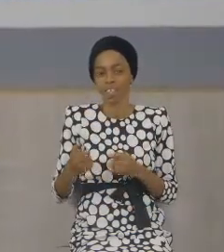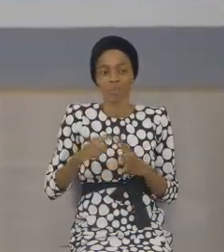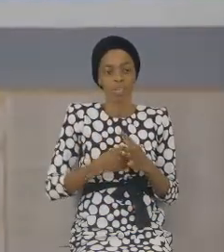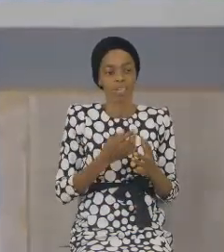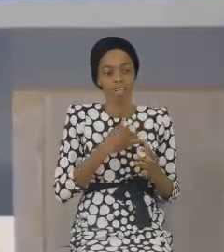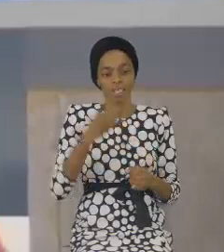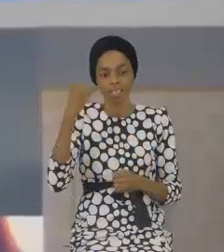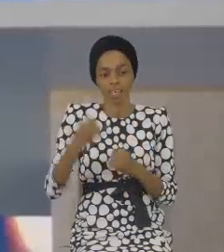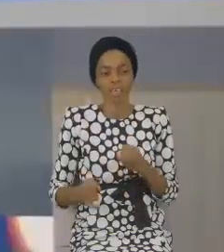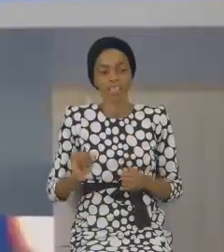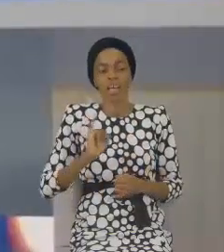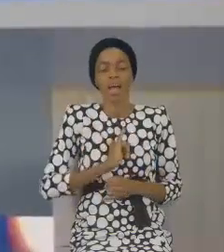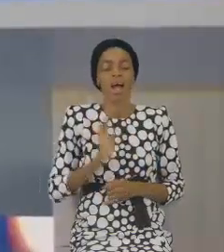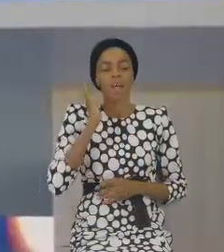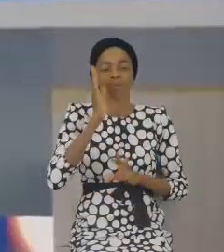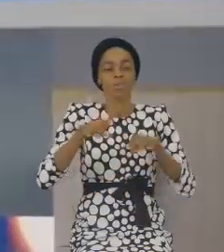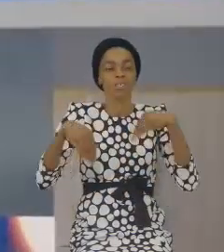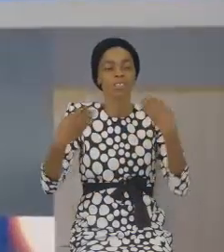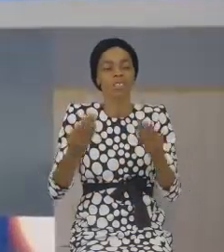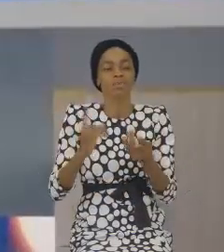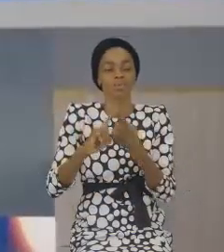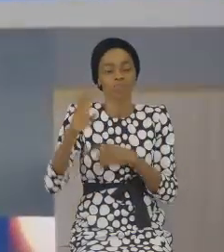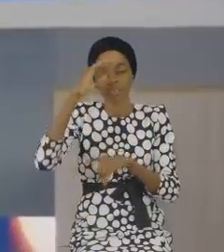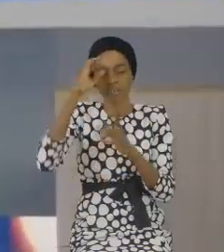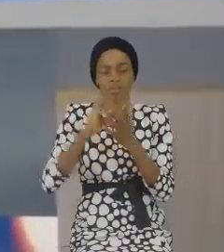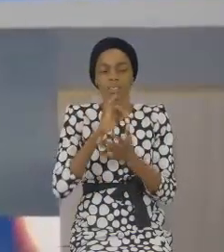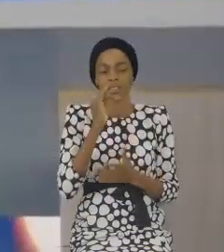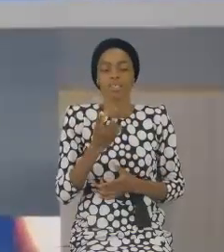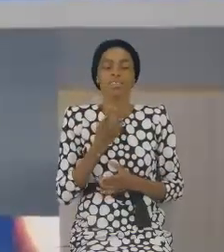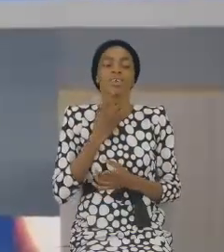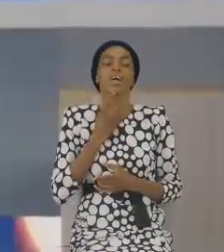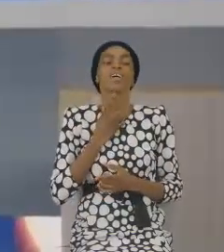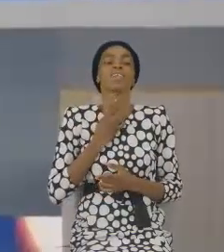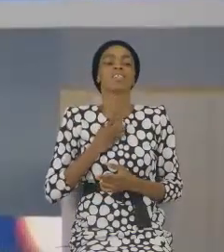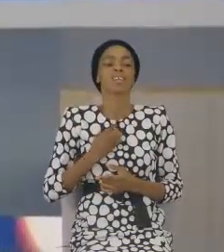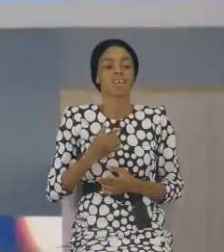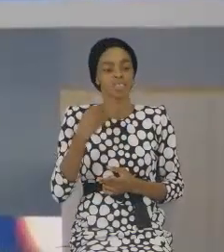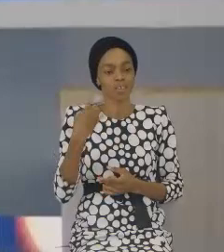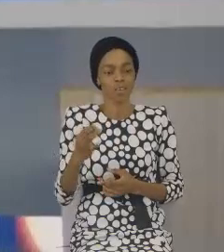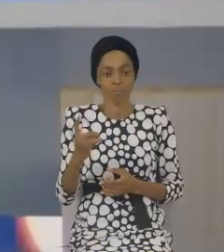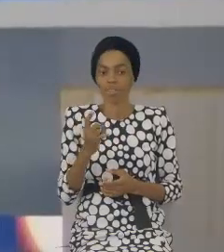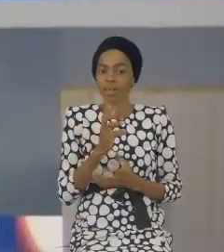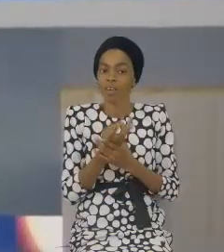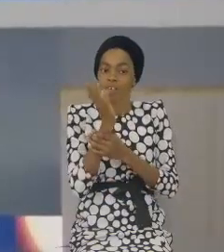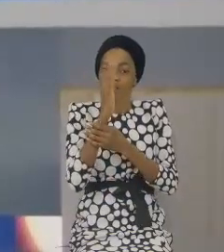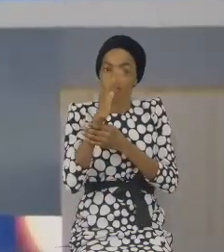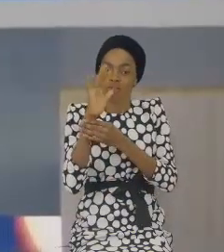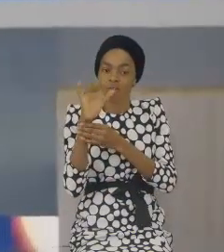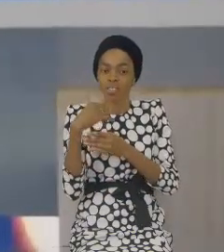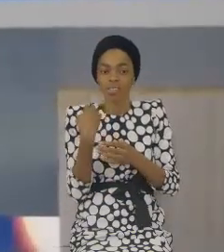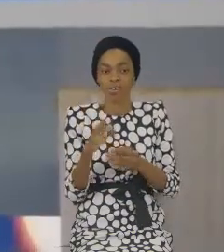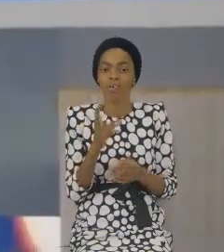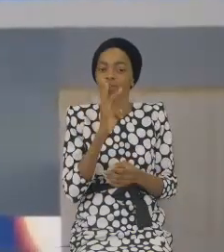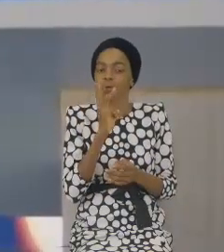beginning and the end. I will give unto him that is a thirst of the fountain of the water of